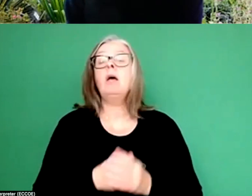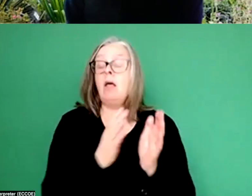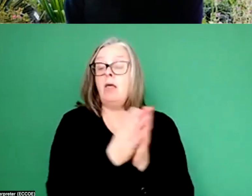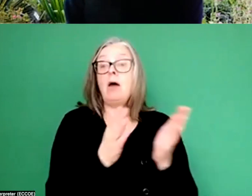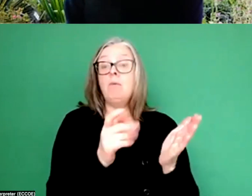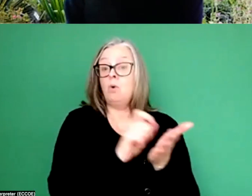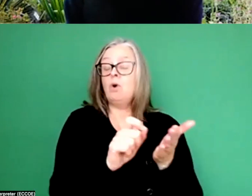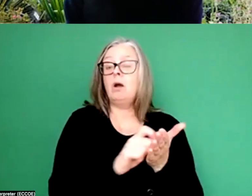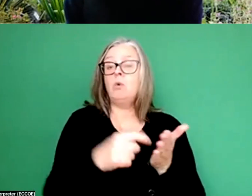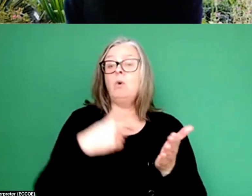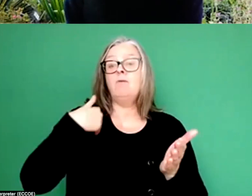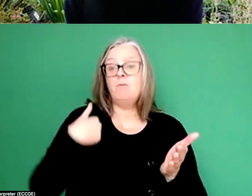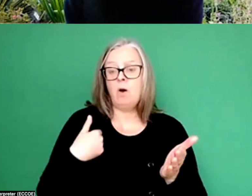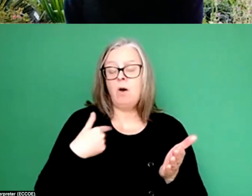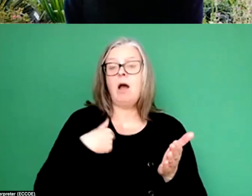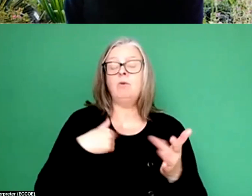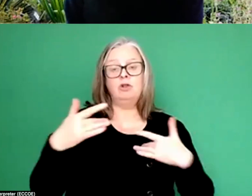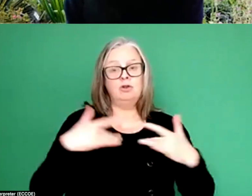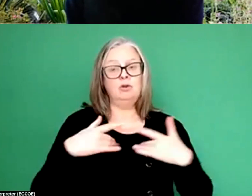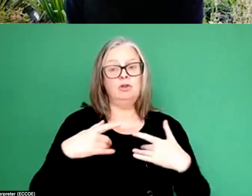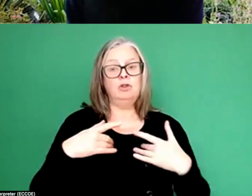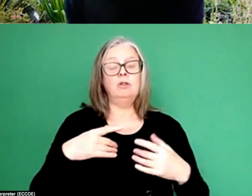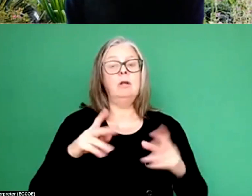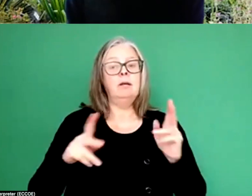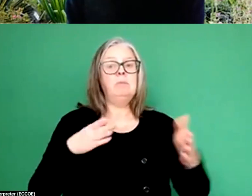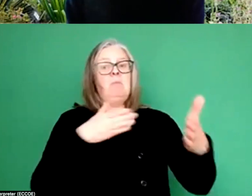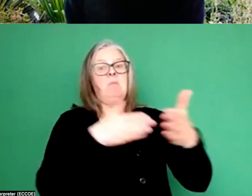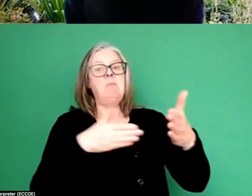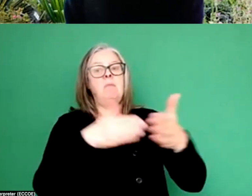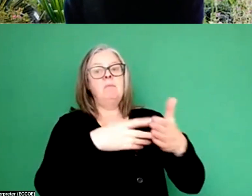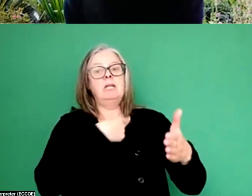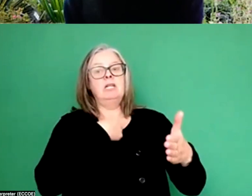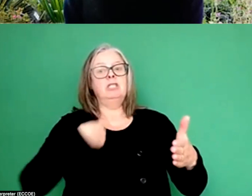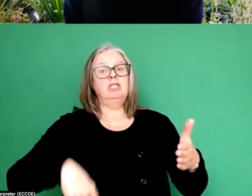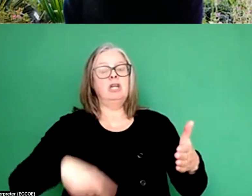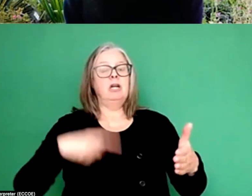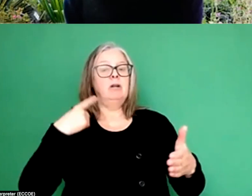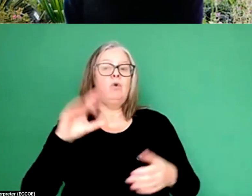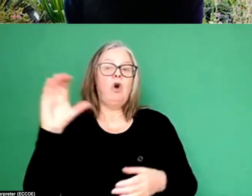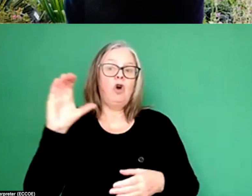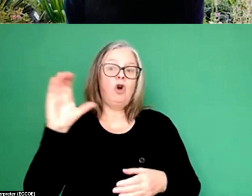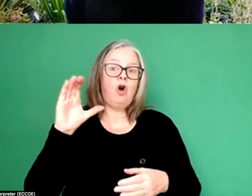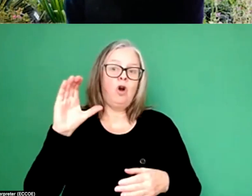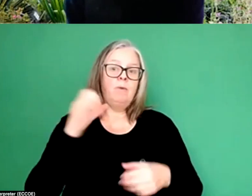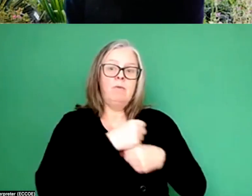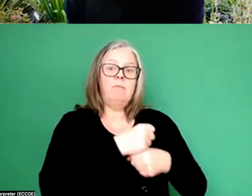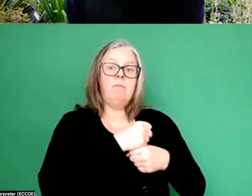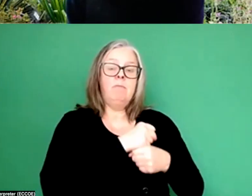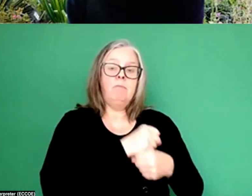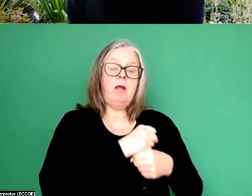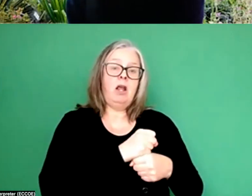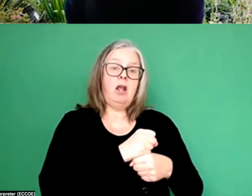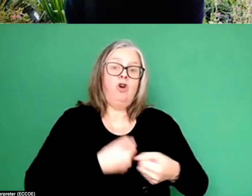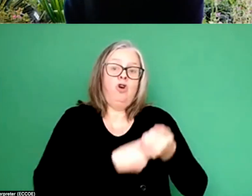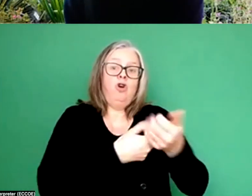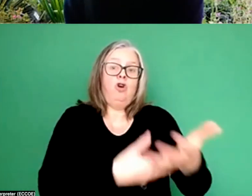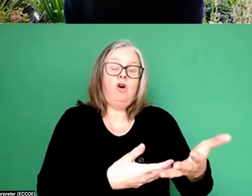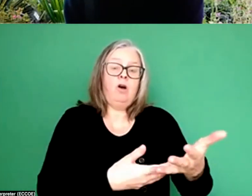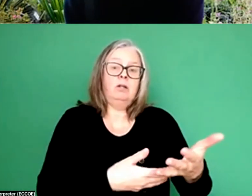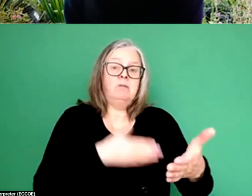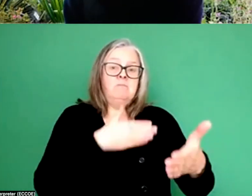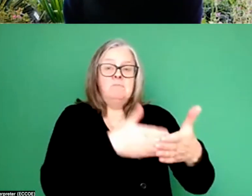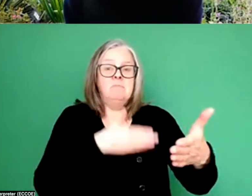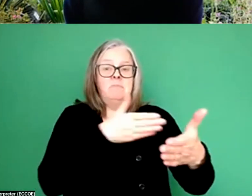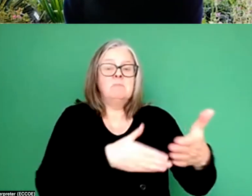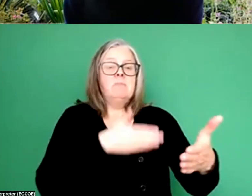being like carbon bash, like there was all this kind of discourse that was like racializing China at the same time that, you know, I